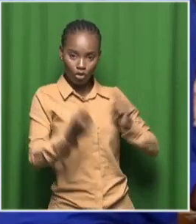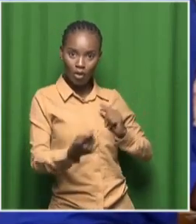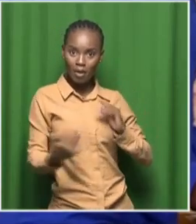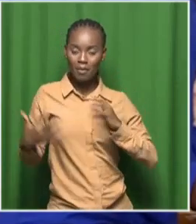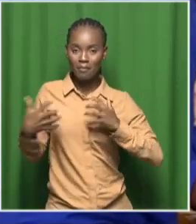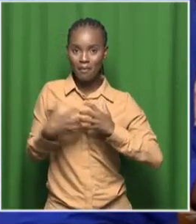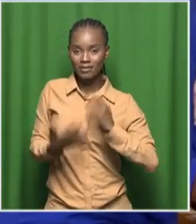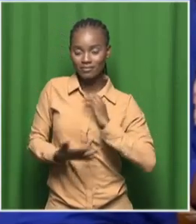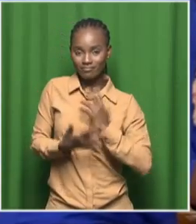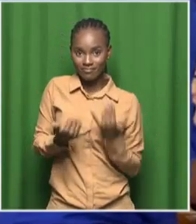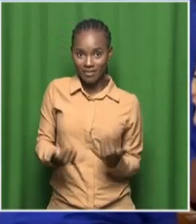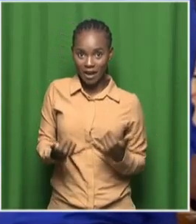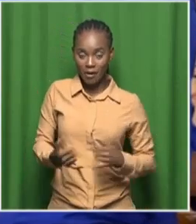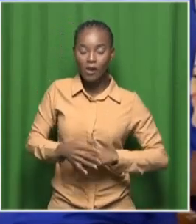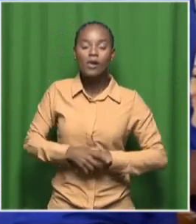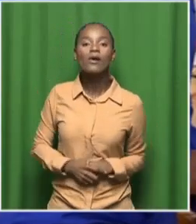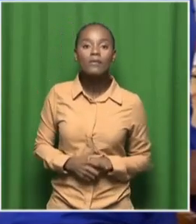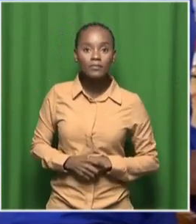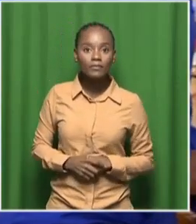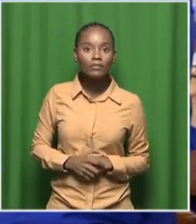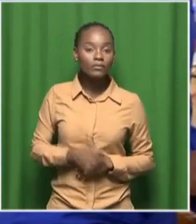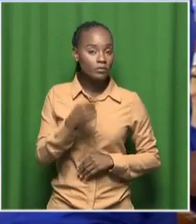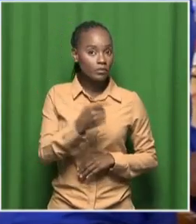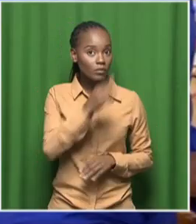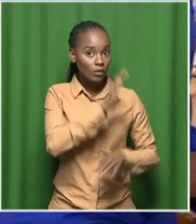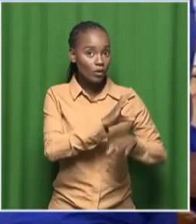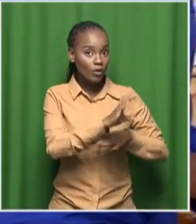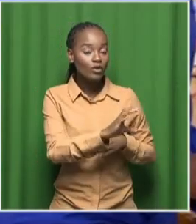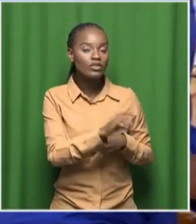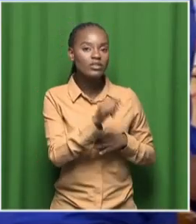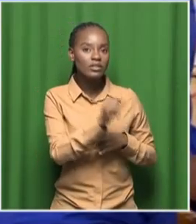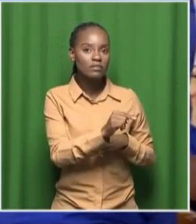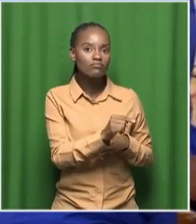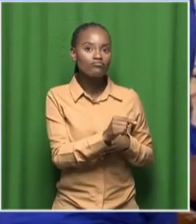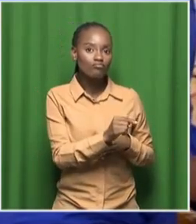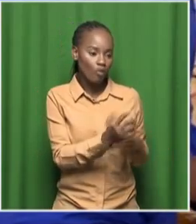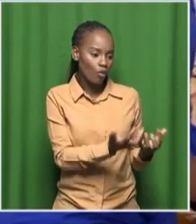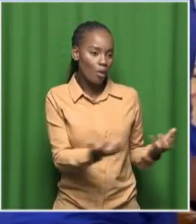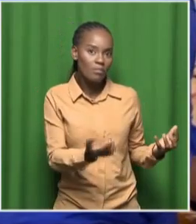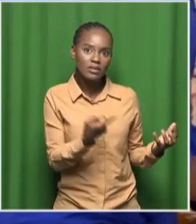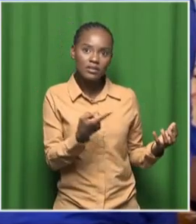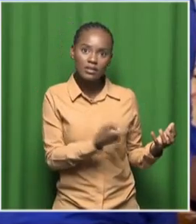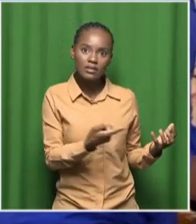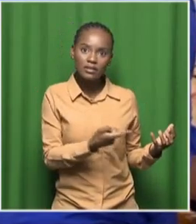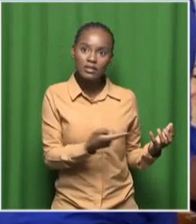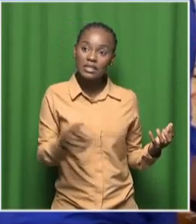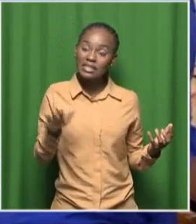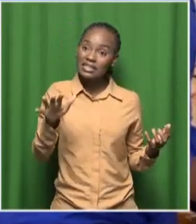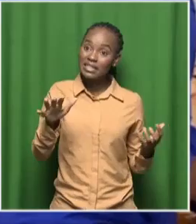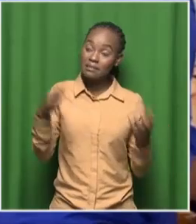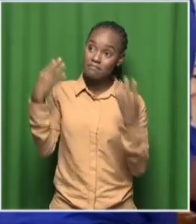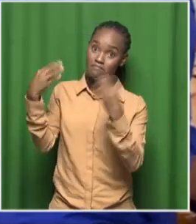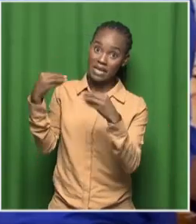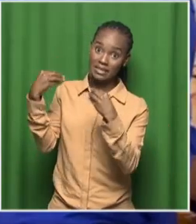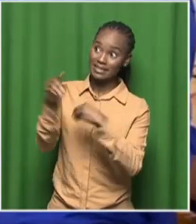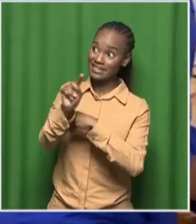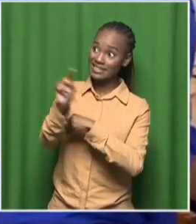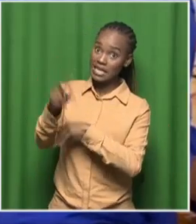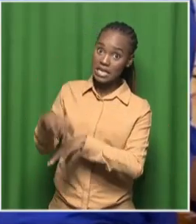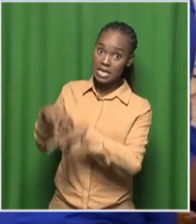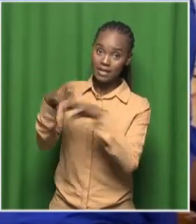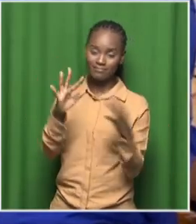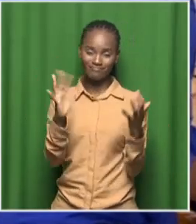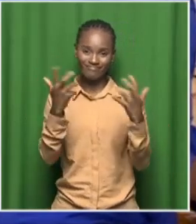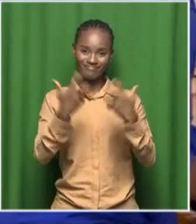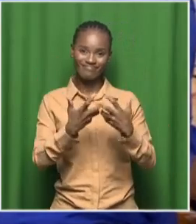Tvet colleges have to be in line with what is there in industry. But also I think what we, really have gotten to appreciate